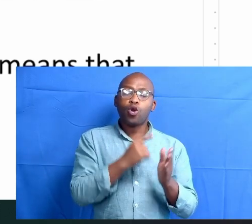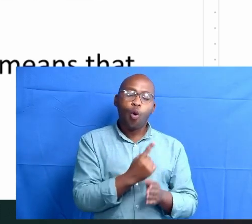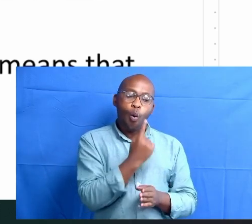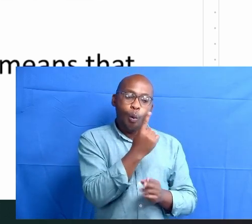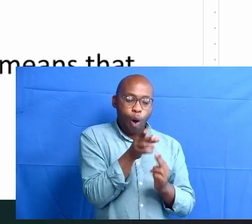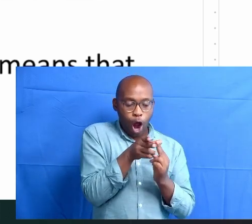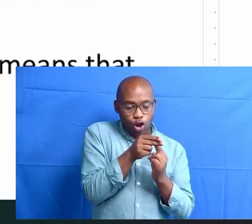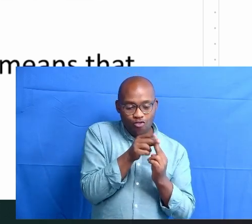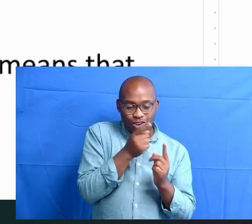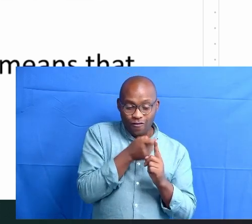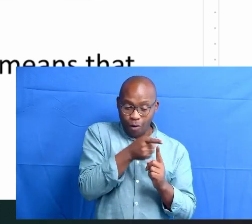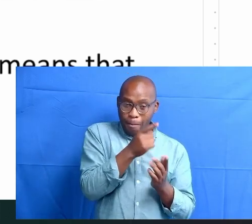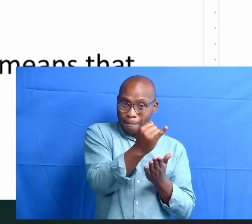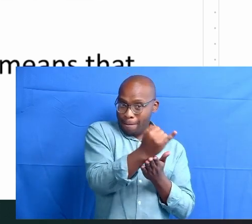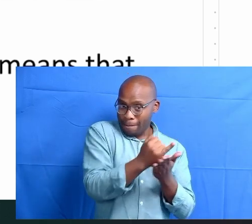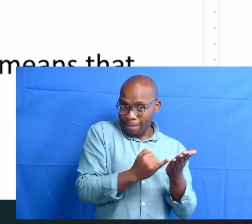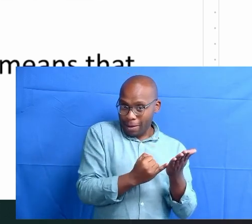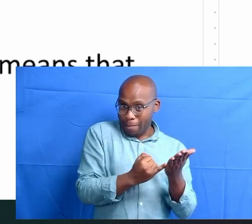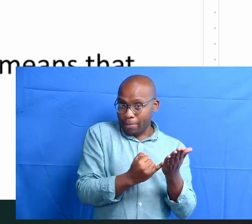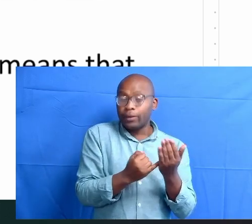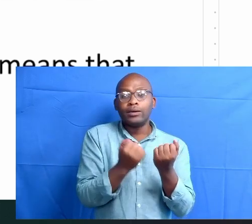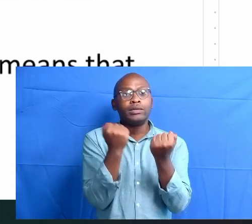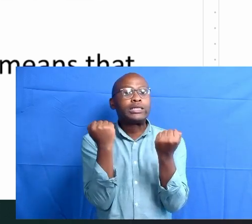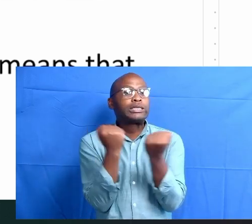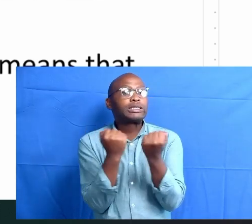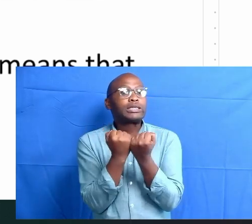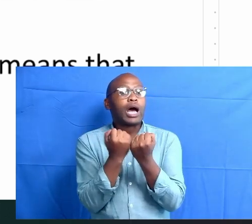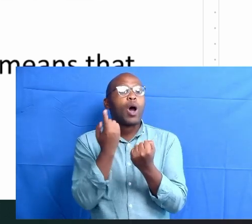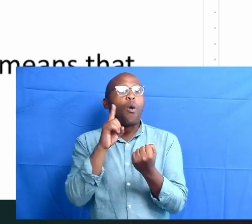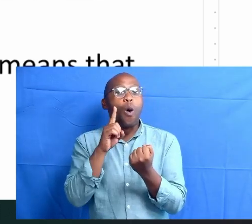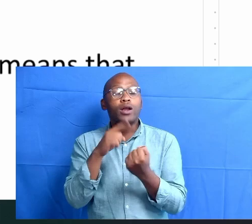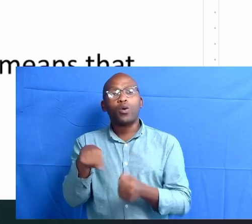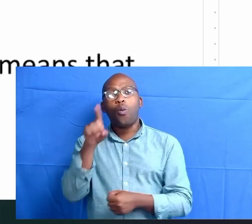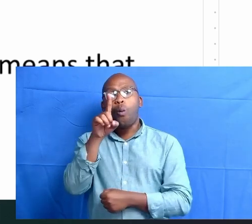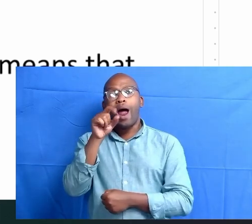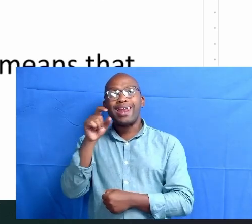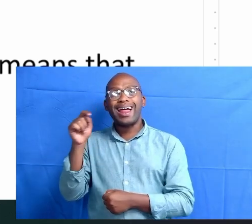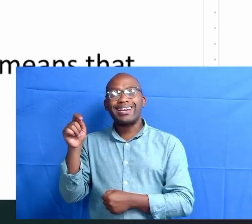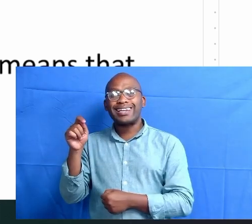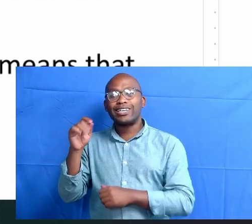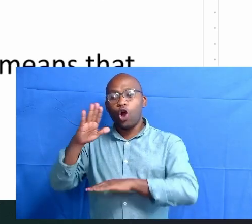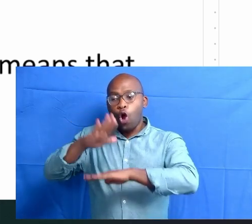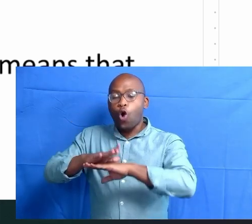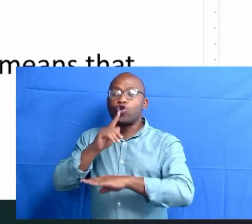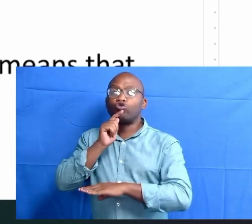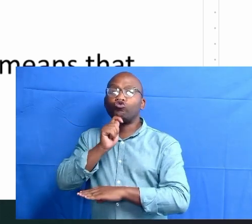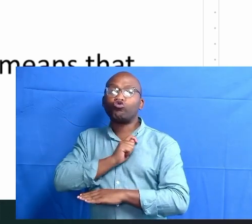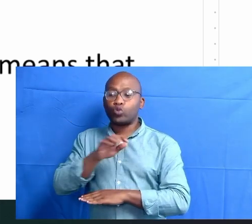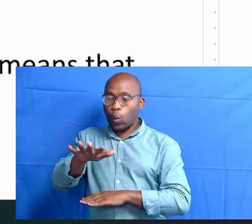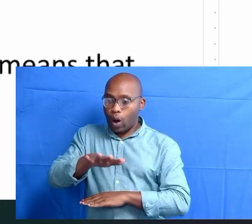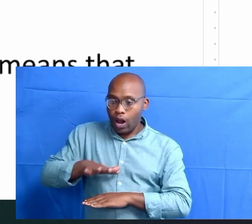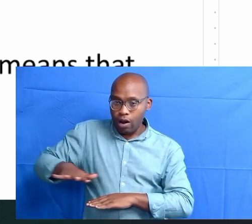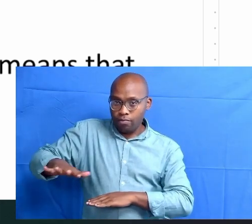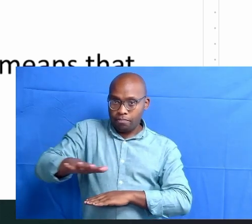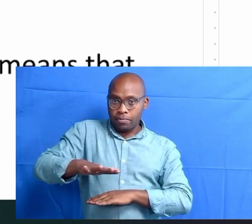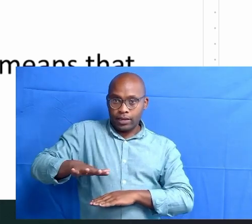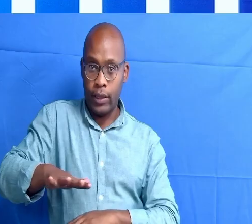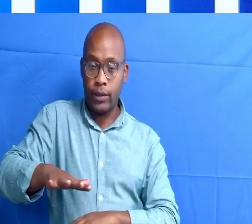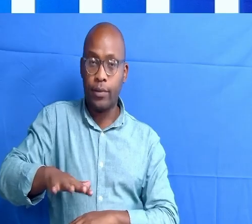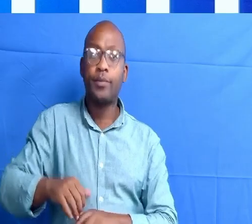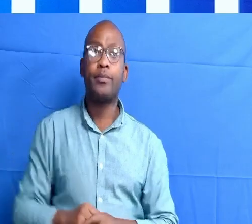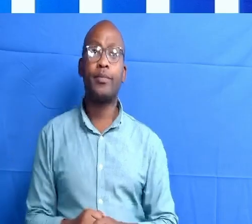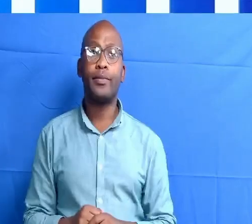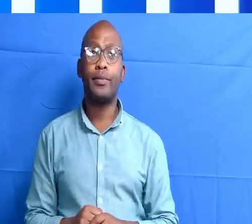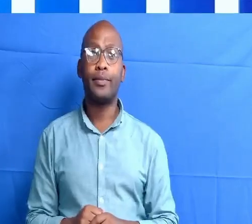the map on the map is equal to the 100 unit in the reality. And you should always take note, my viewers, that